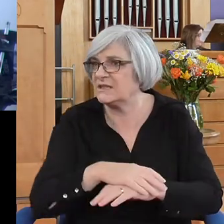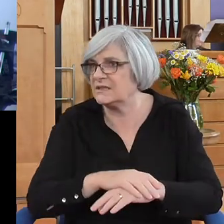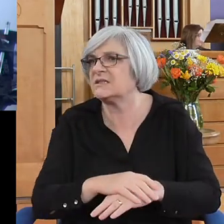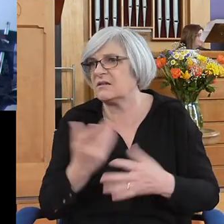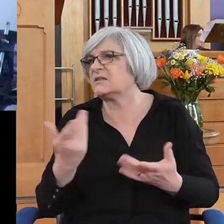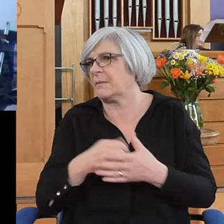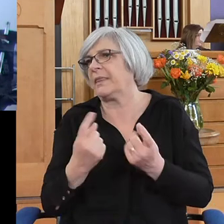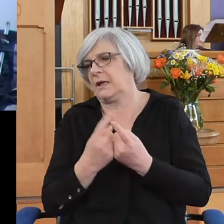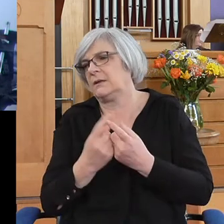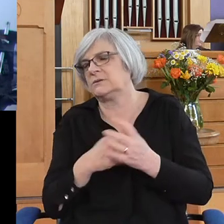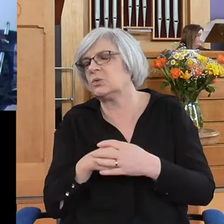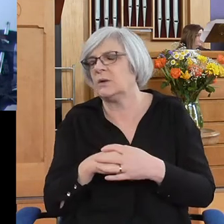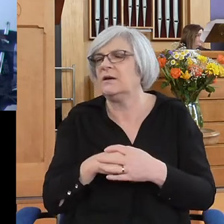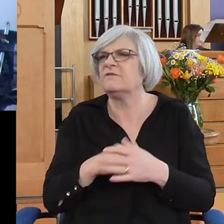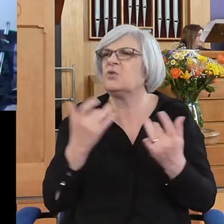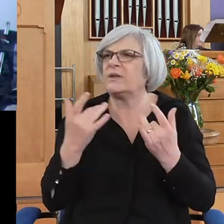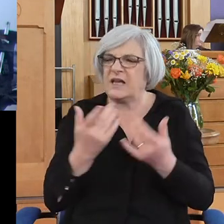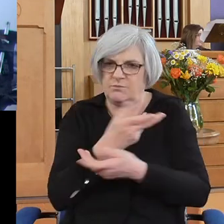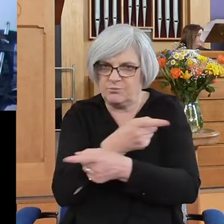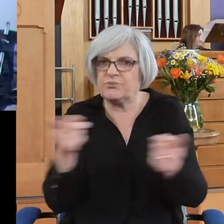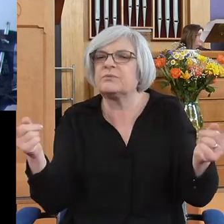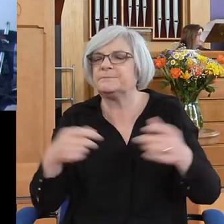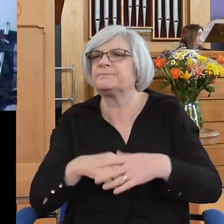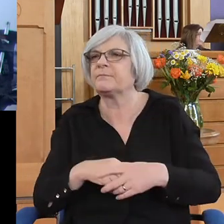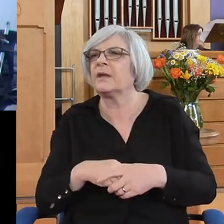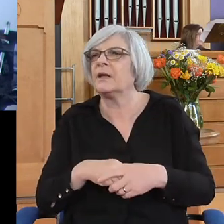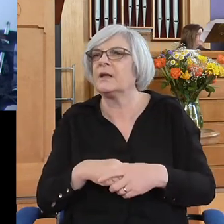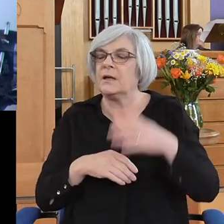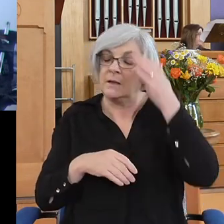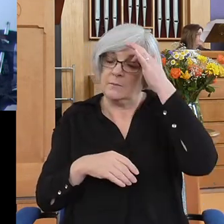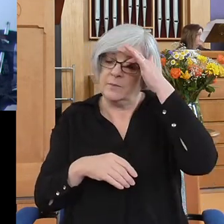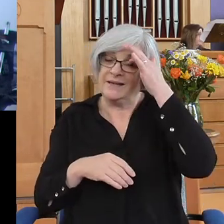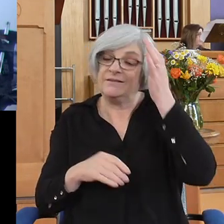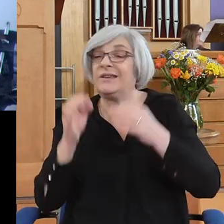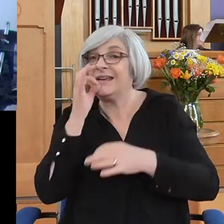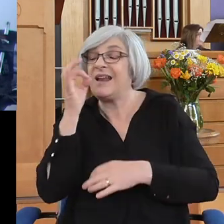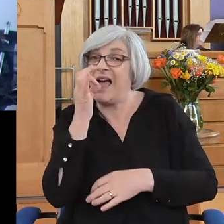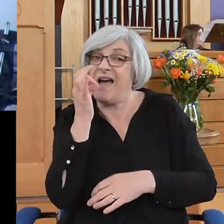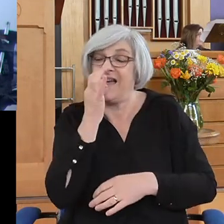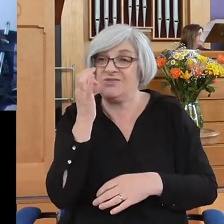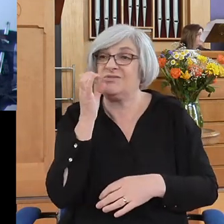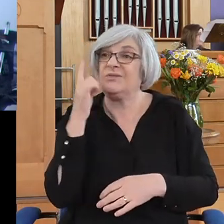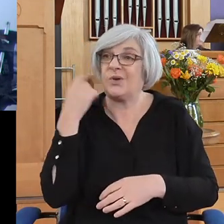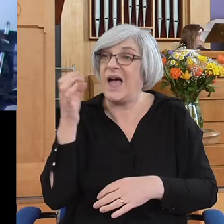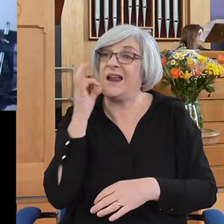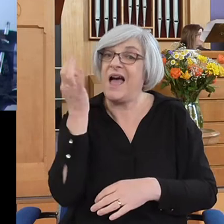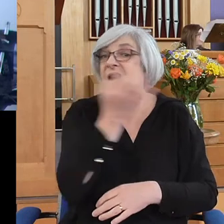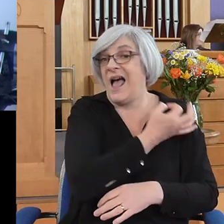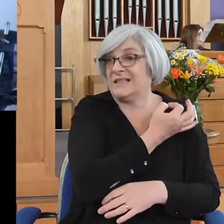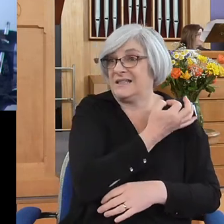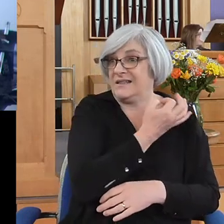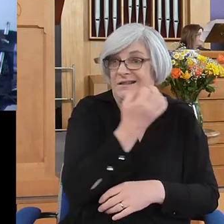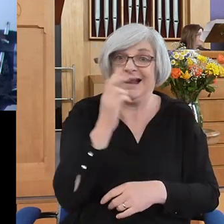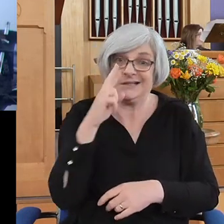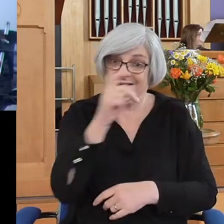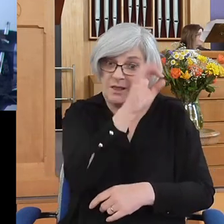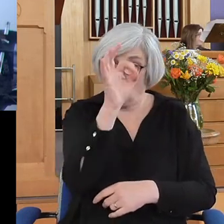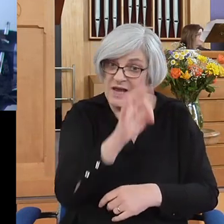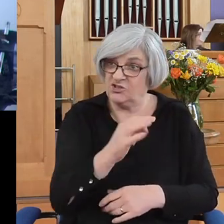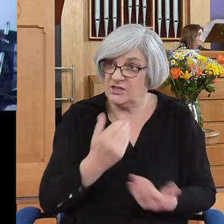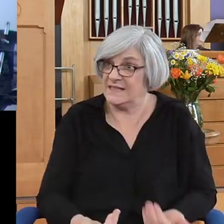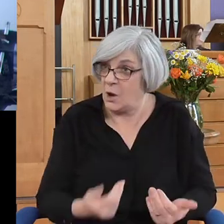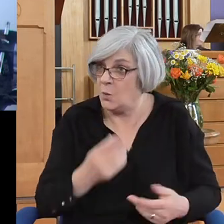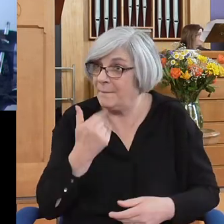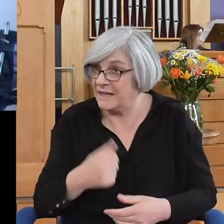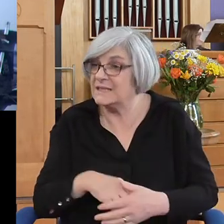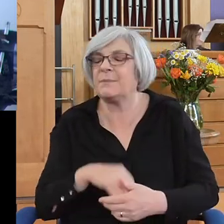changes or something like that, but it will eventually. I mean, it is there, you can ask for it now if you want, but there could be changes made, we don't know.